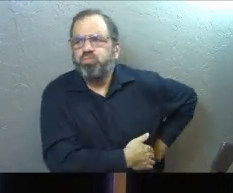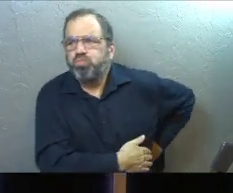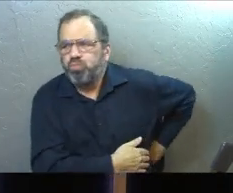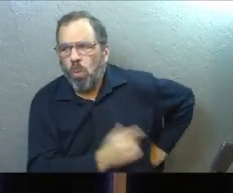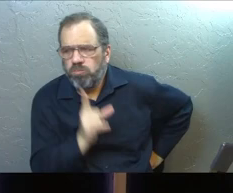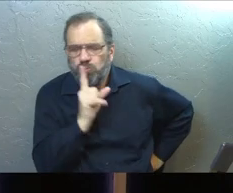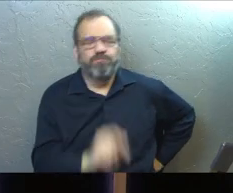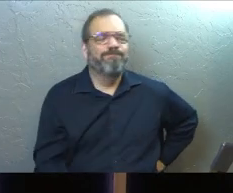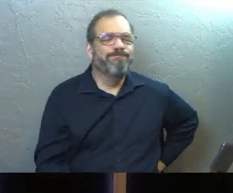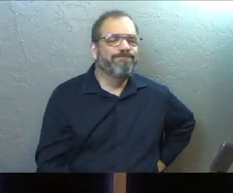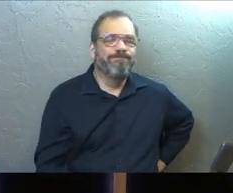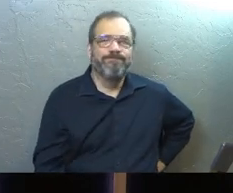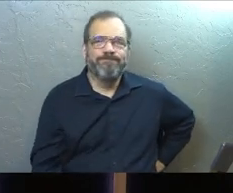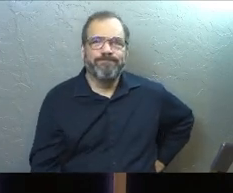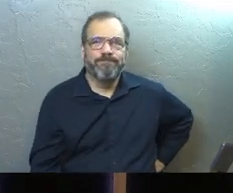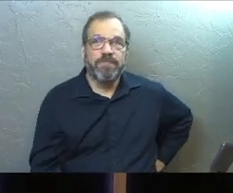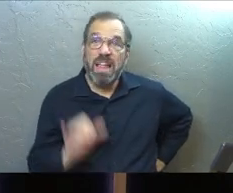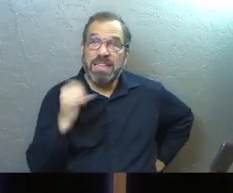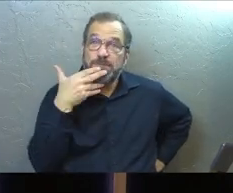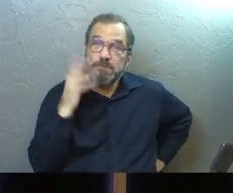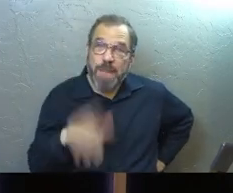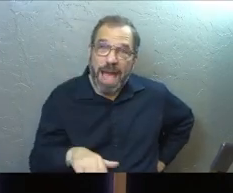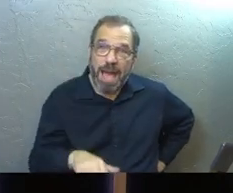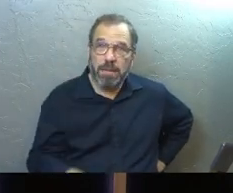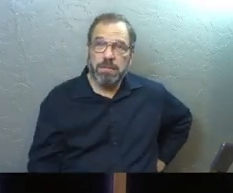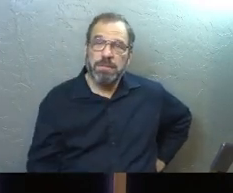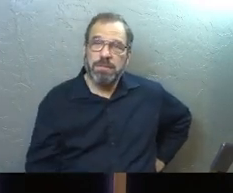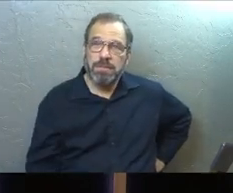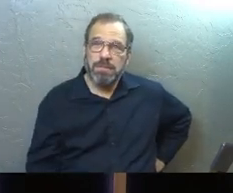it, everything is bad.